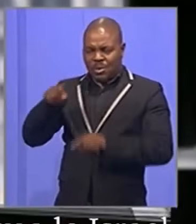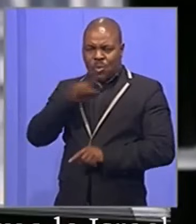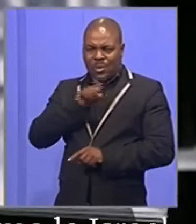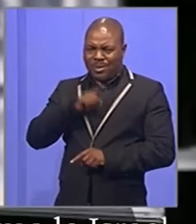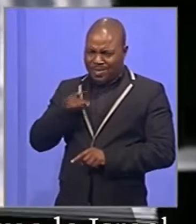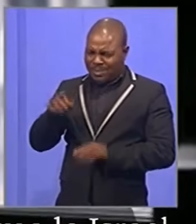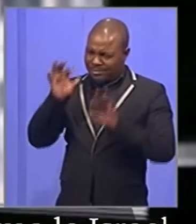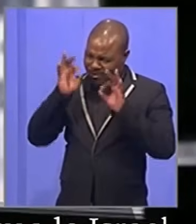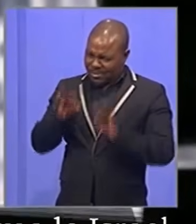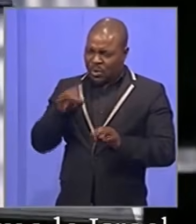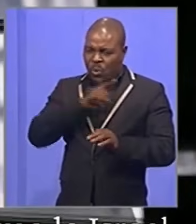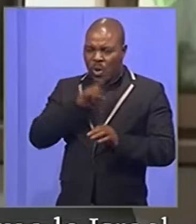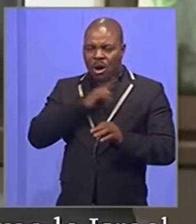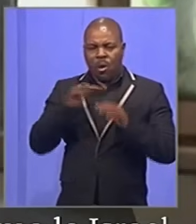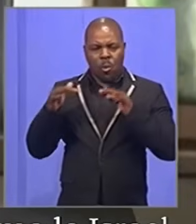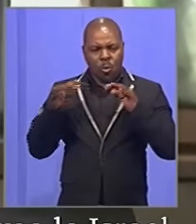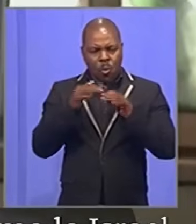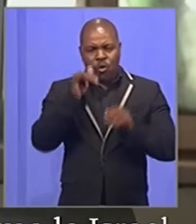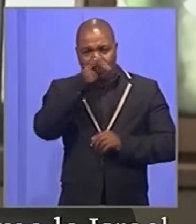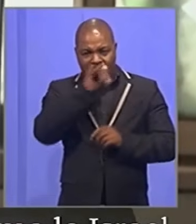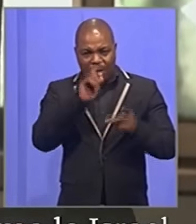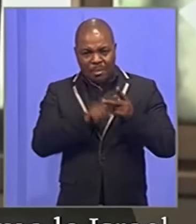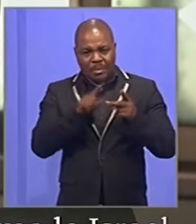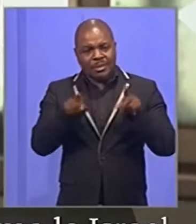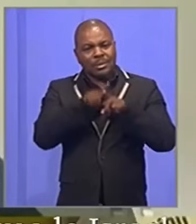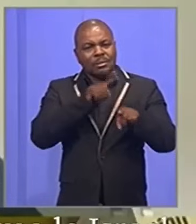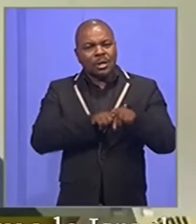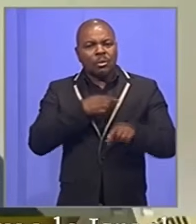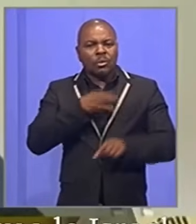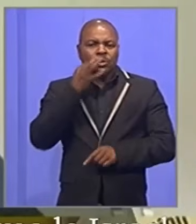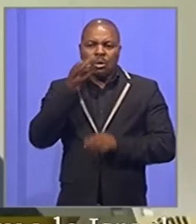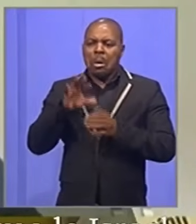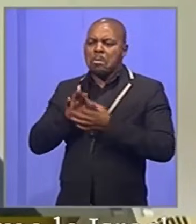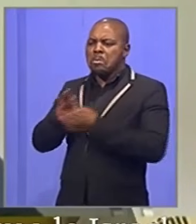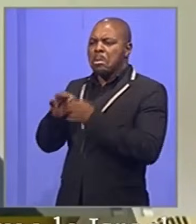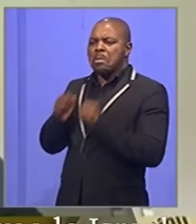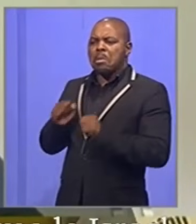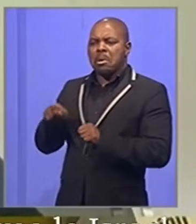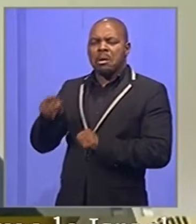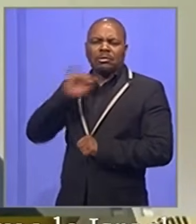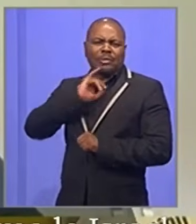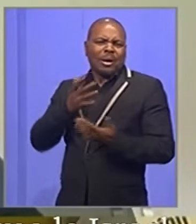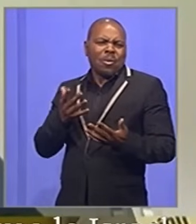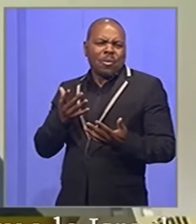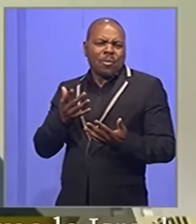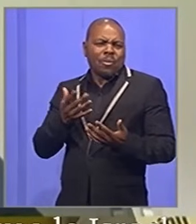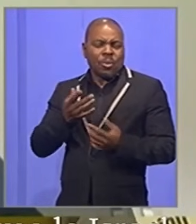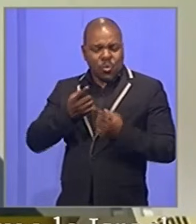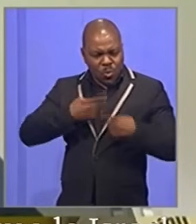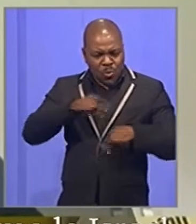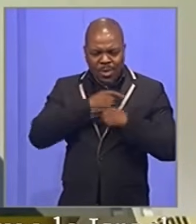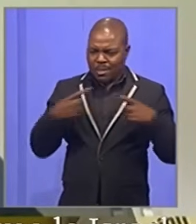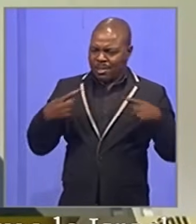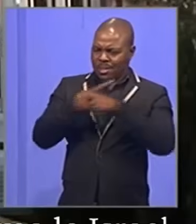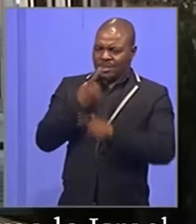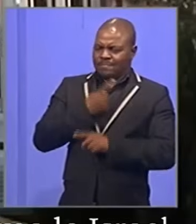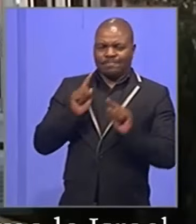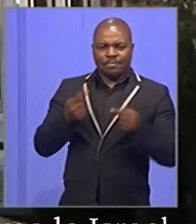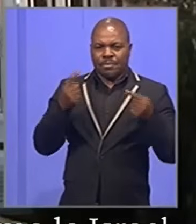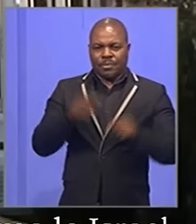and genocide, yet on the other side maintain normal relations with Israel. As a country, we can't be contradicting